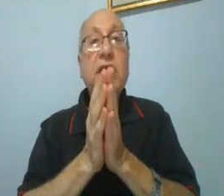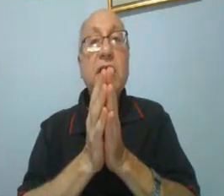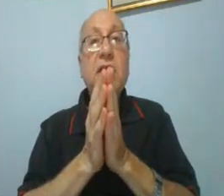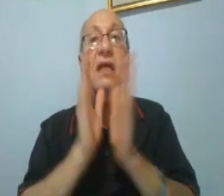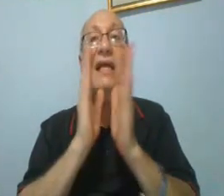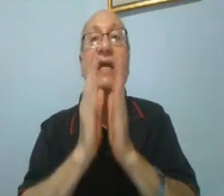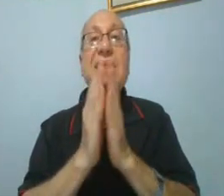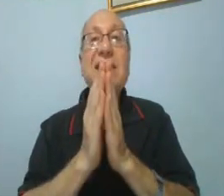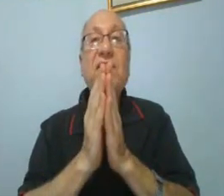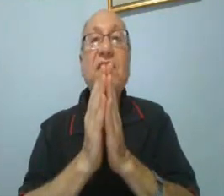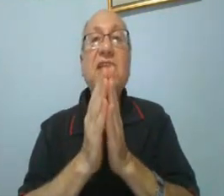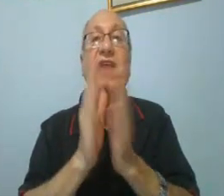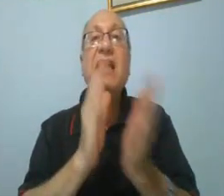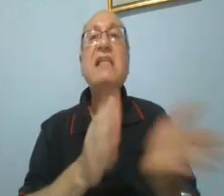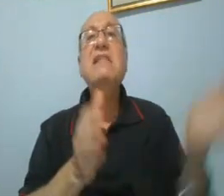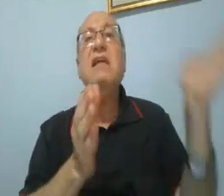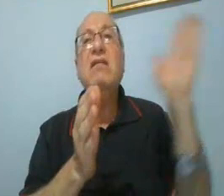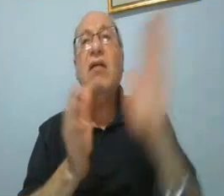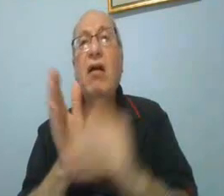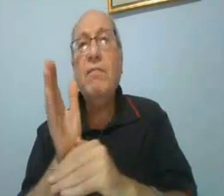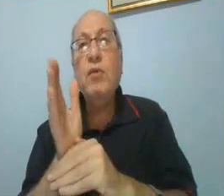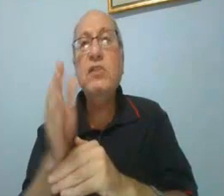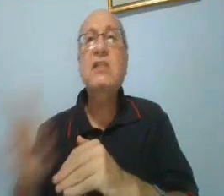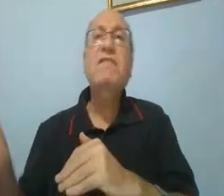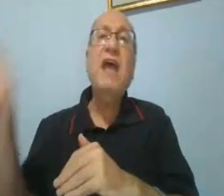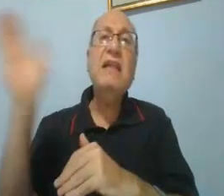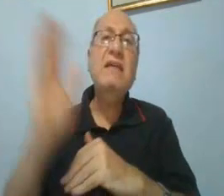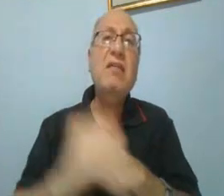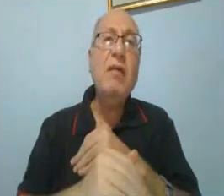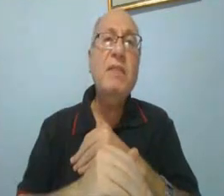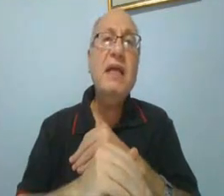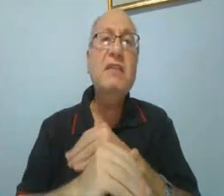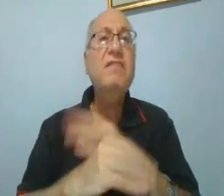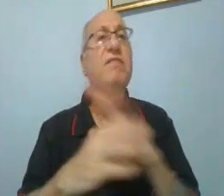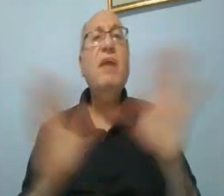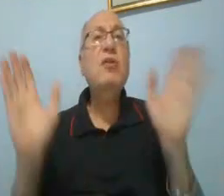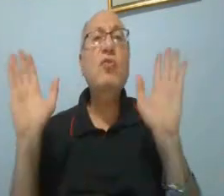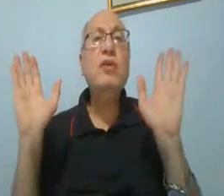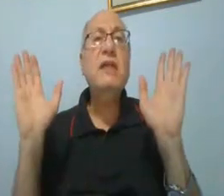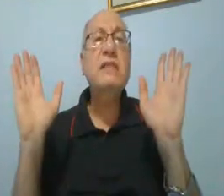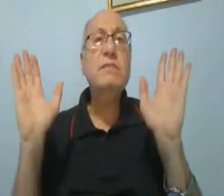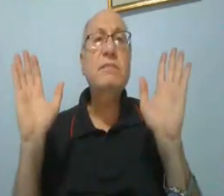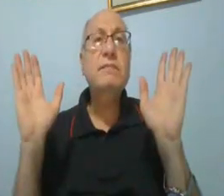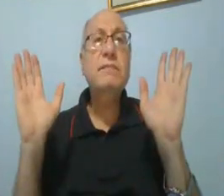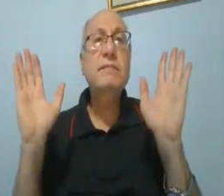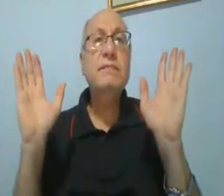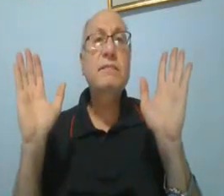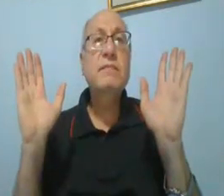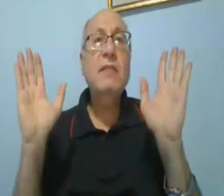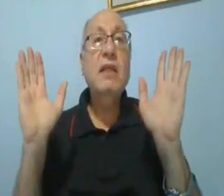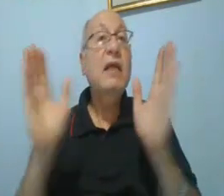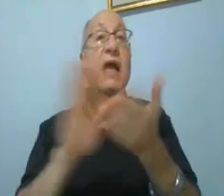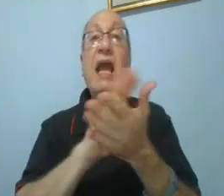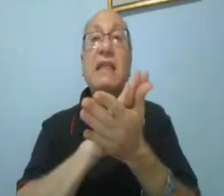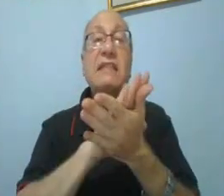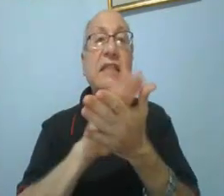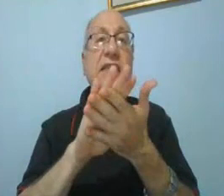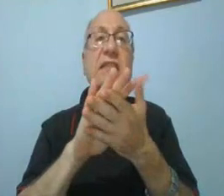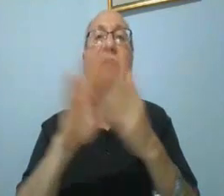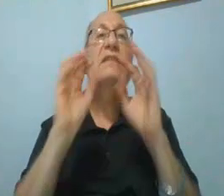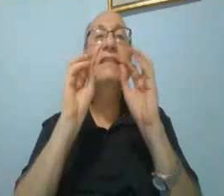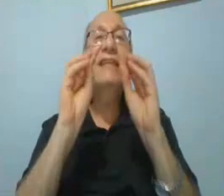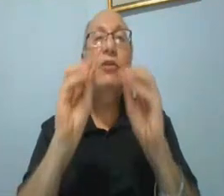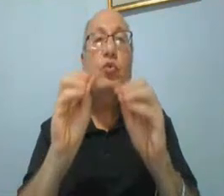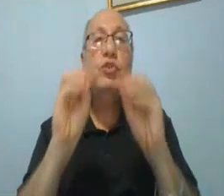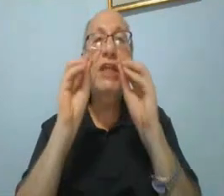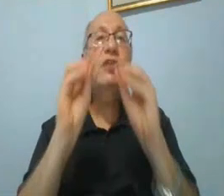Povidone iodine is effective against the gram-positive and the gram-negative microorganism. And this